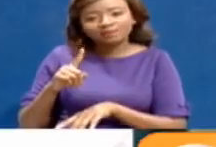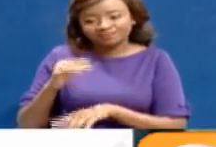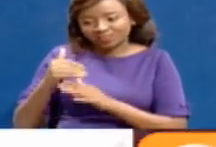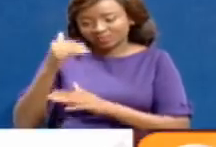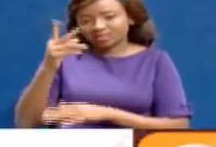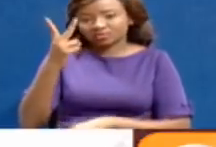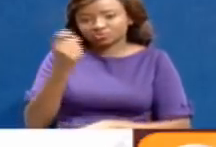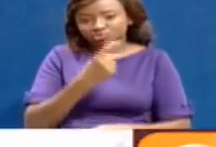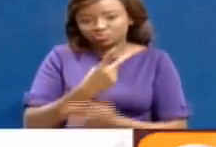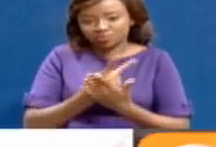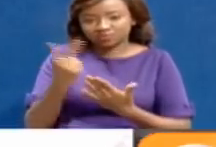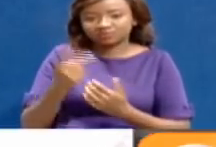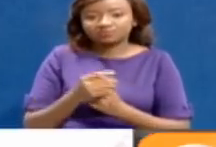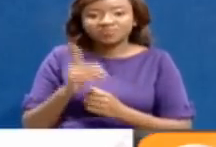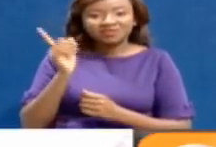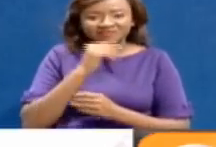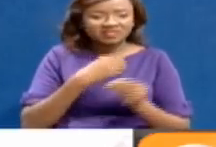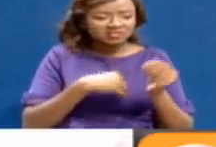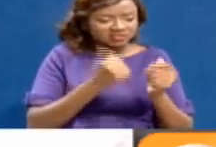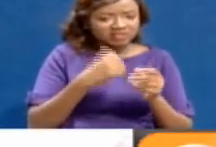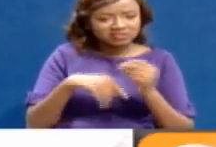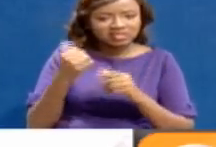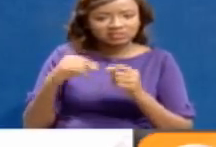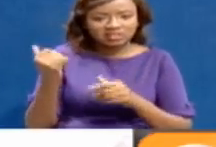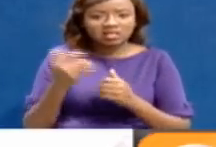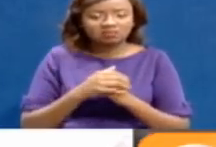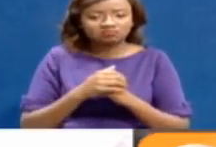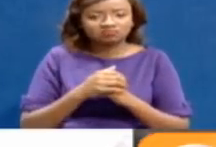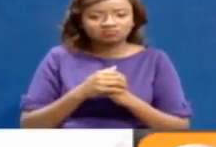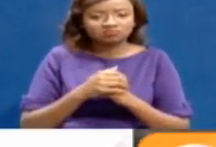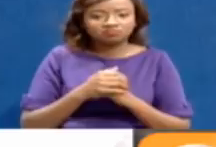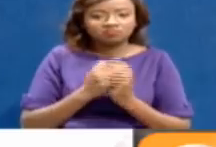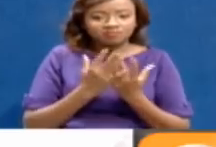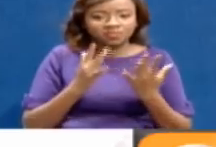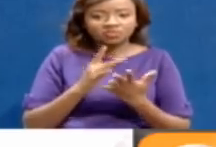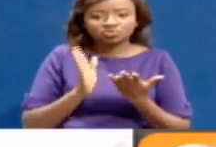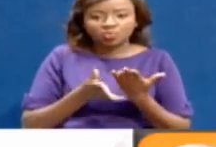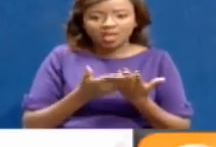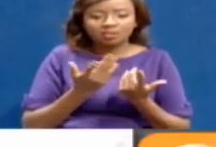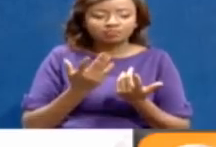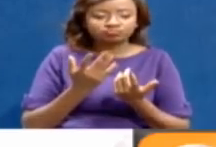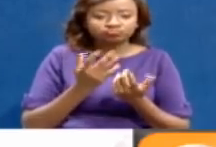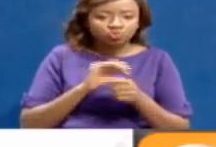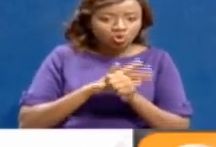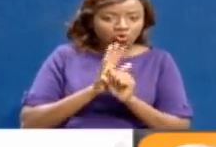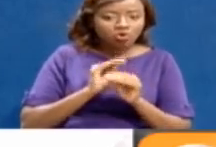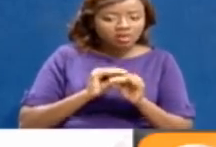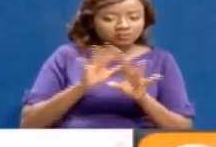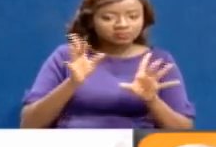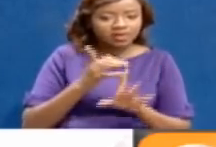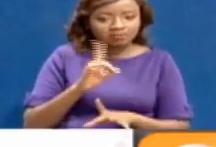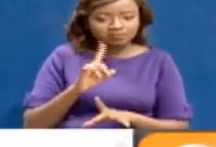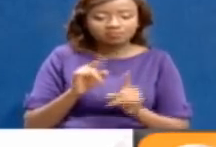2 weeks. He has already sold some models of his automated hand-washing devices, which reduce the likelihood of transmission of viruses